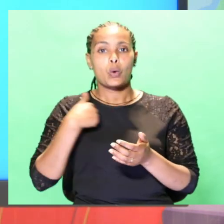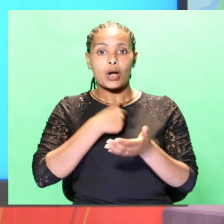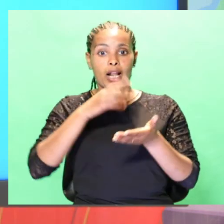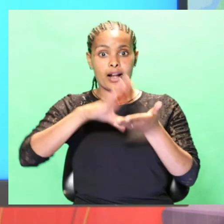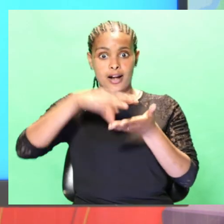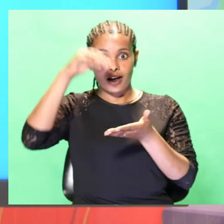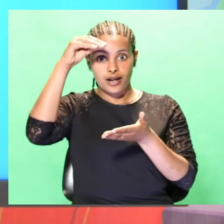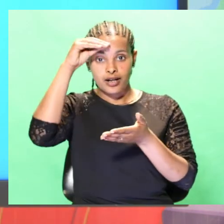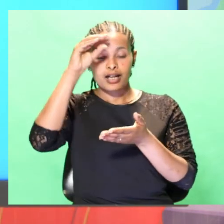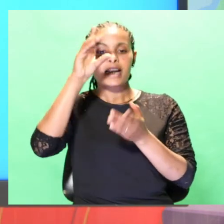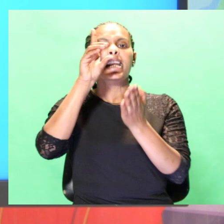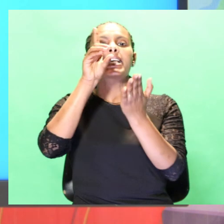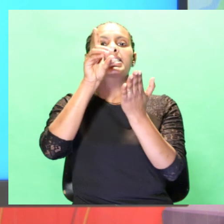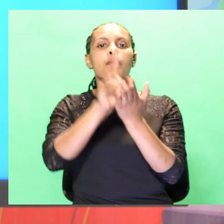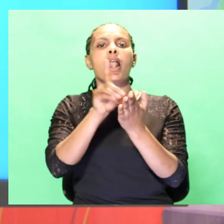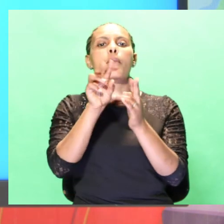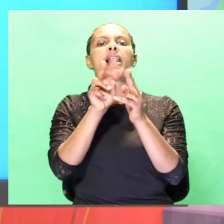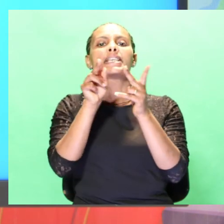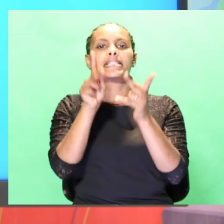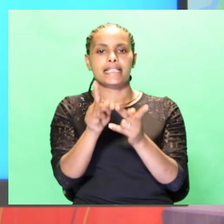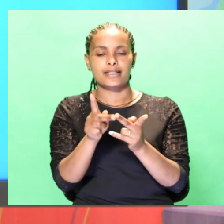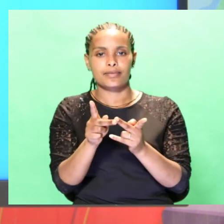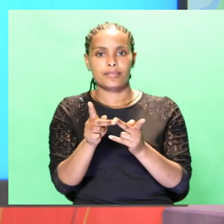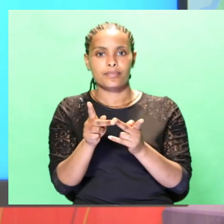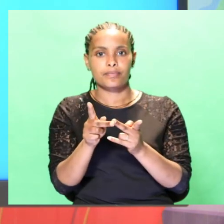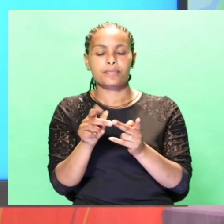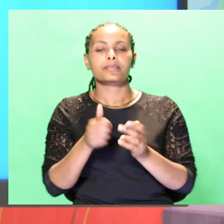We learned decimal places.